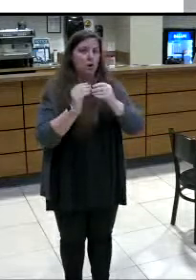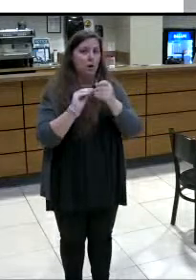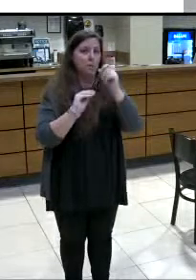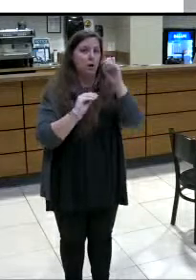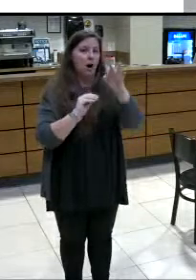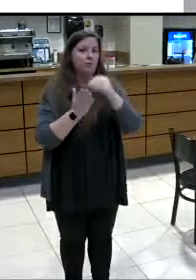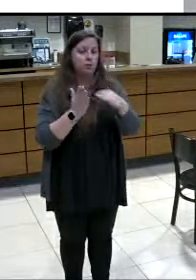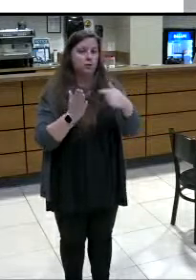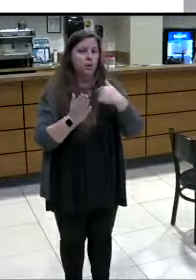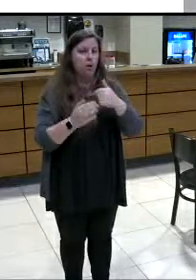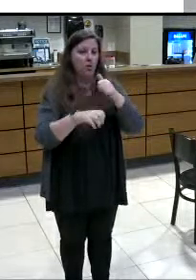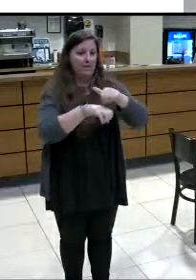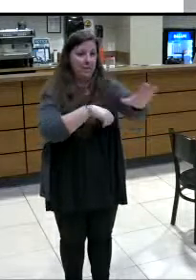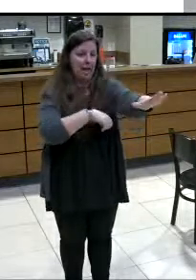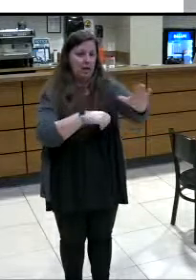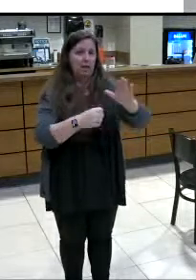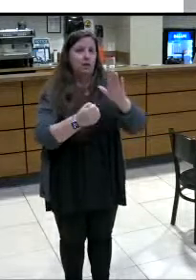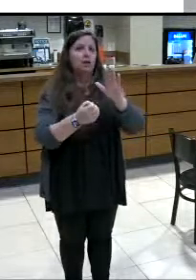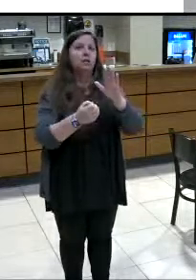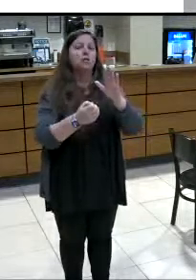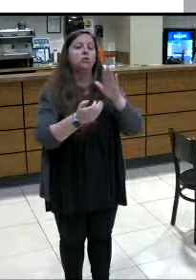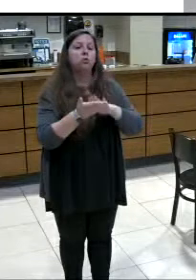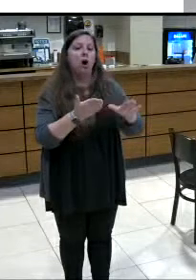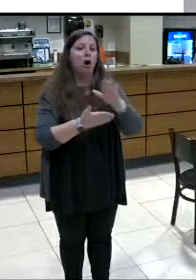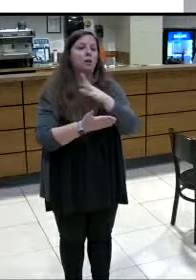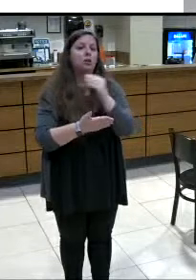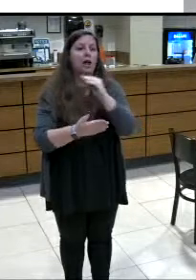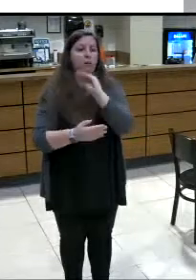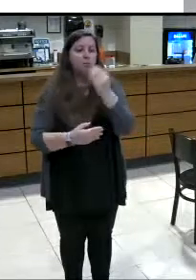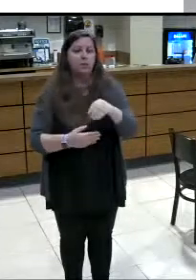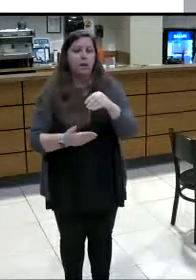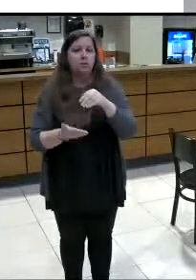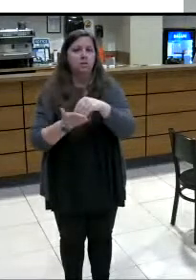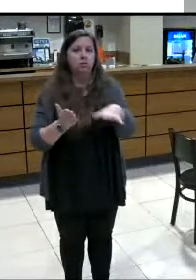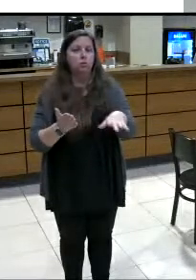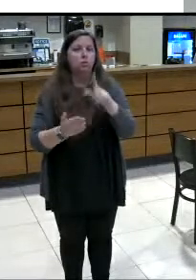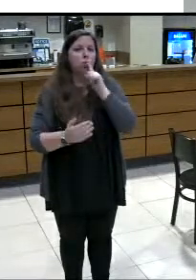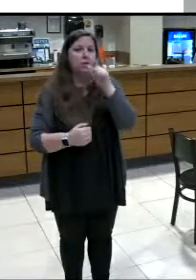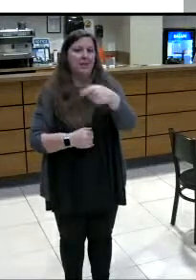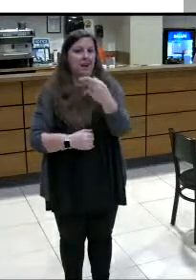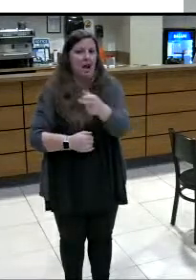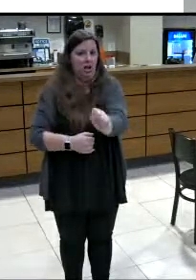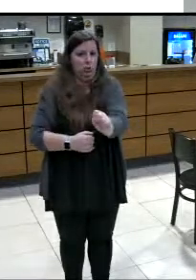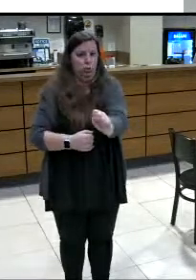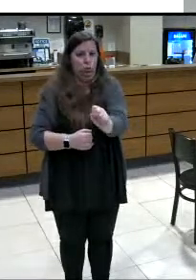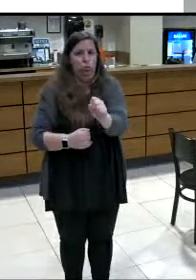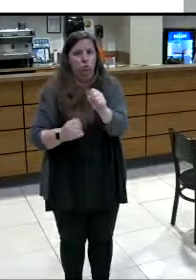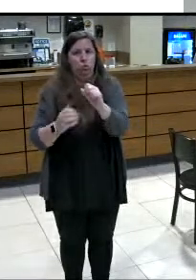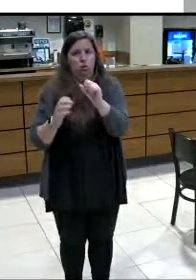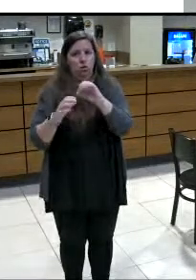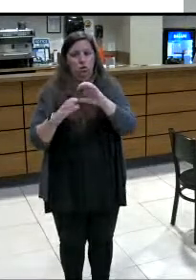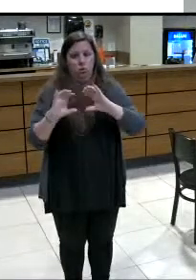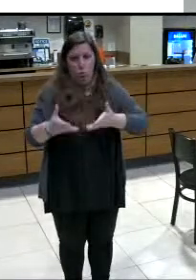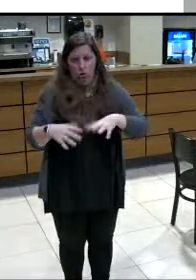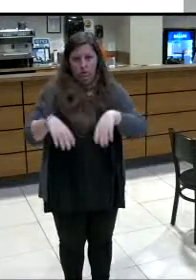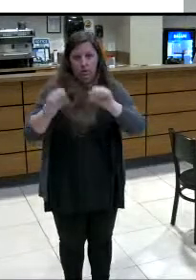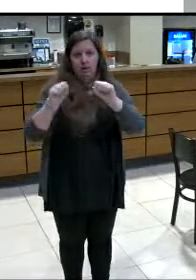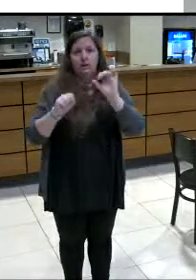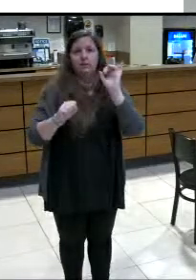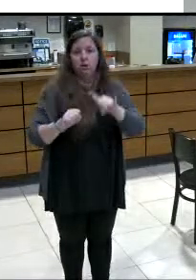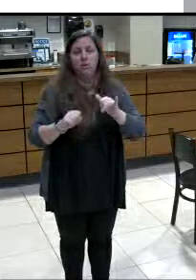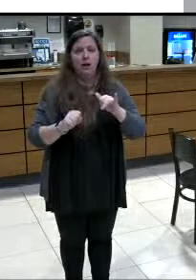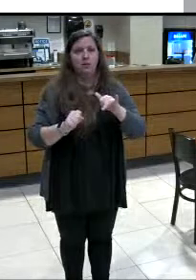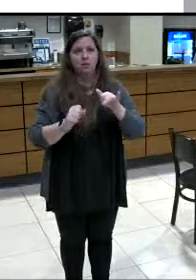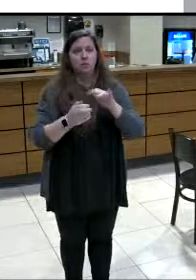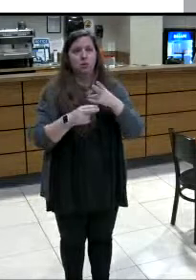percentage of those students that have to take a remedial course. That is something that we track through what we call our clearinghouse data. It also, college and